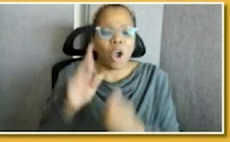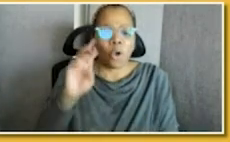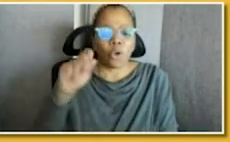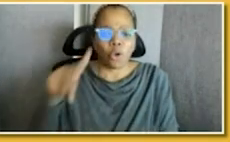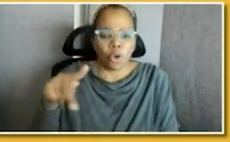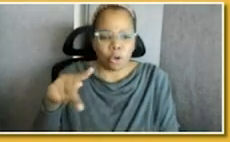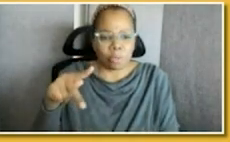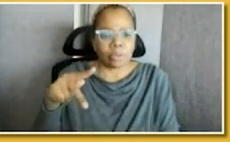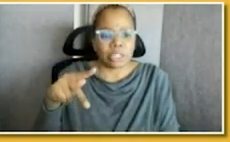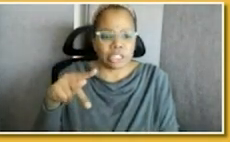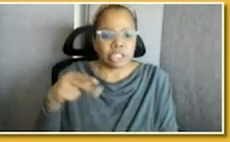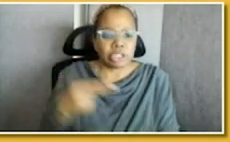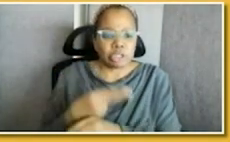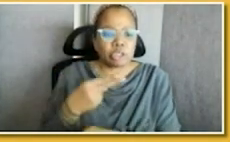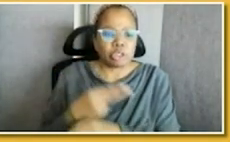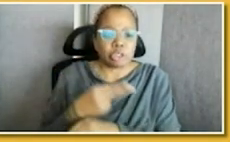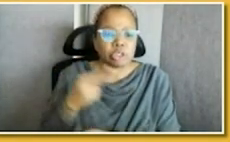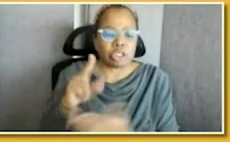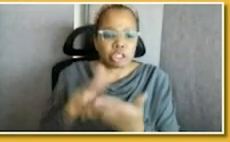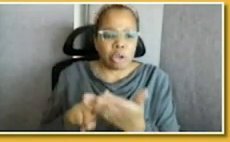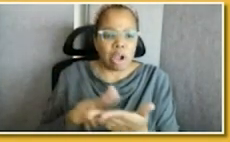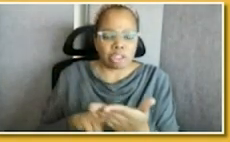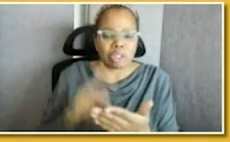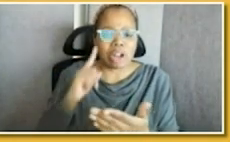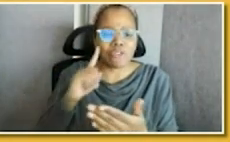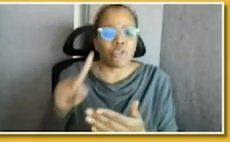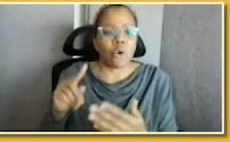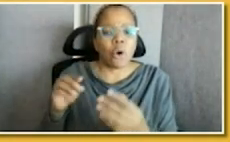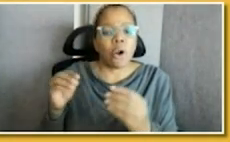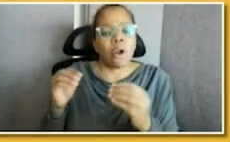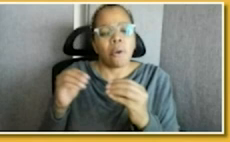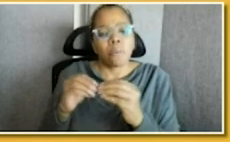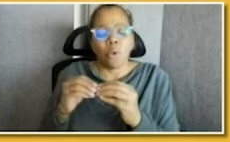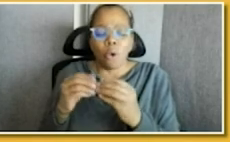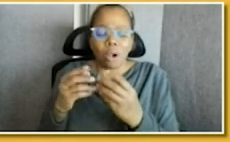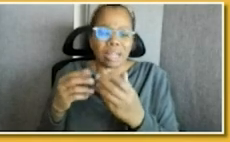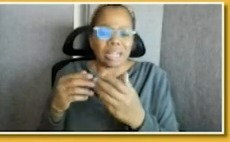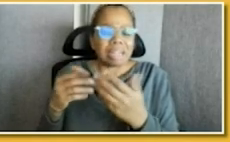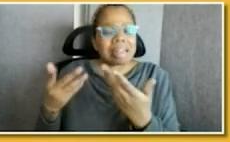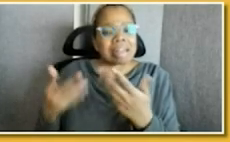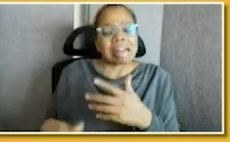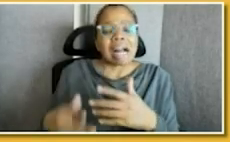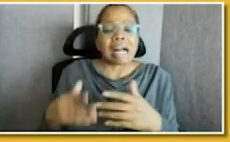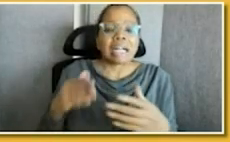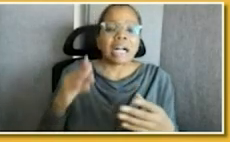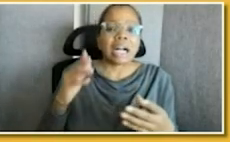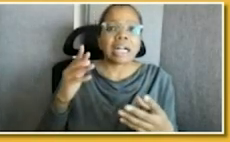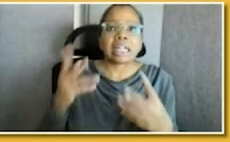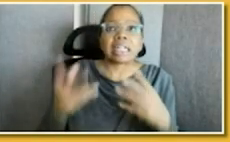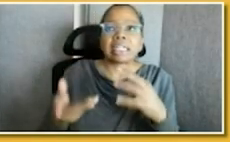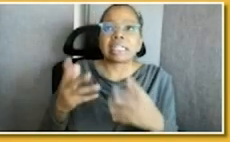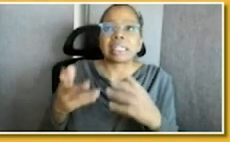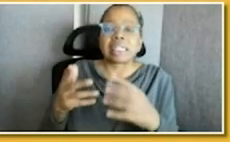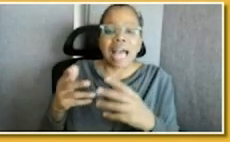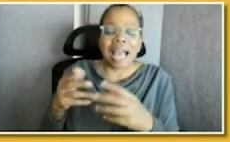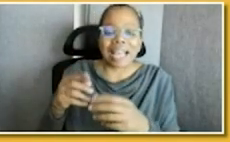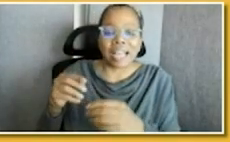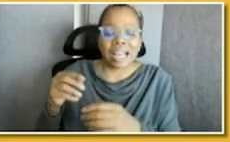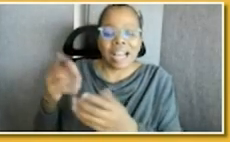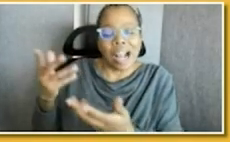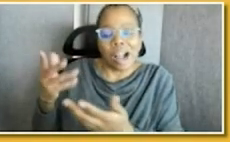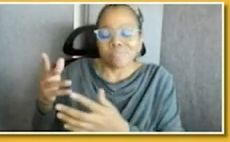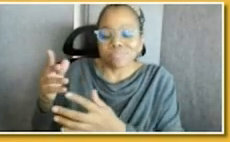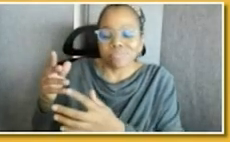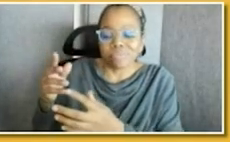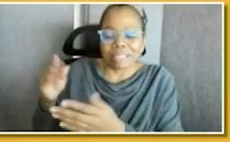more cost-effective duties, leaving the Postal Service still needing to manage the more labor and resource-intensive work to still deliver to